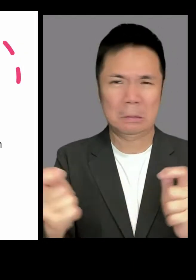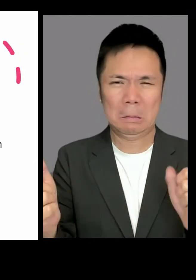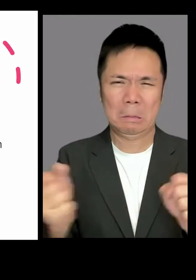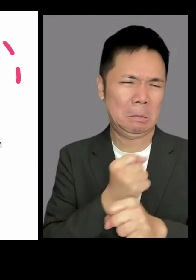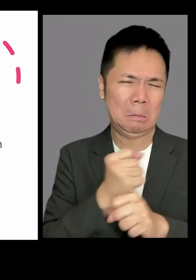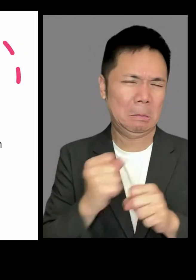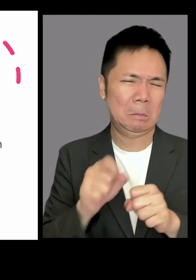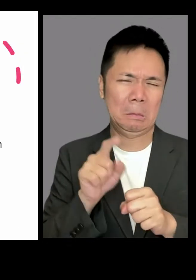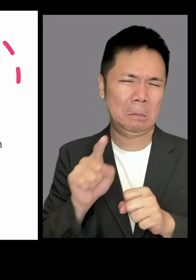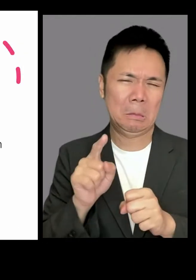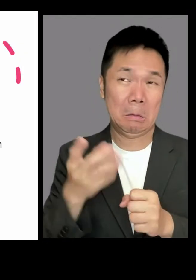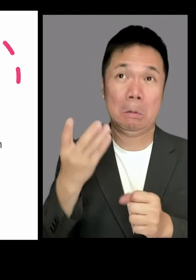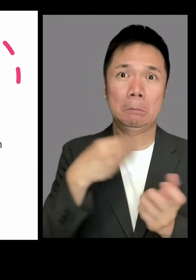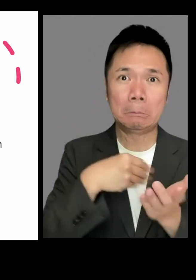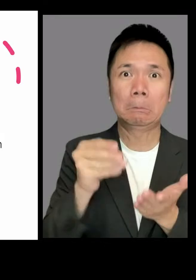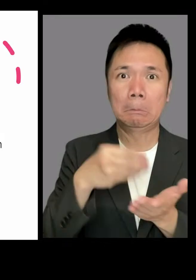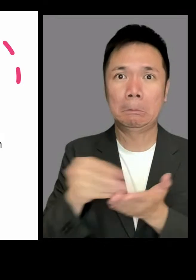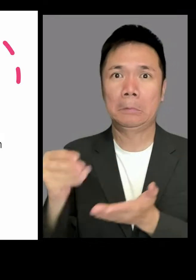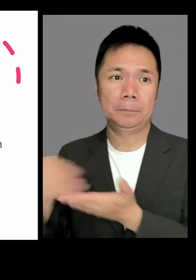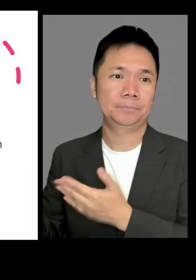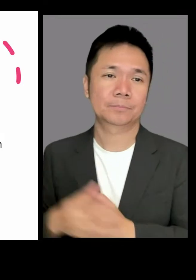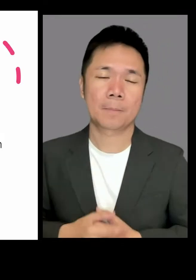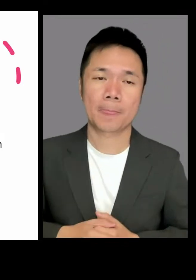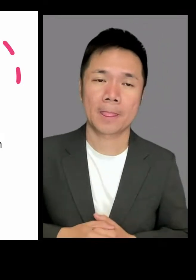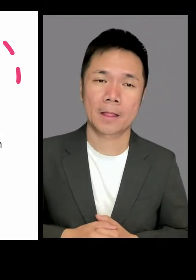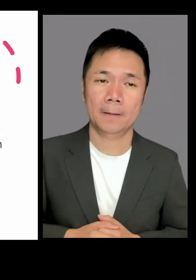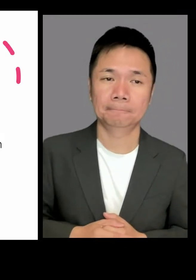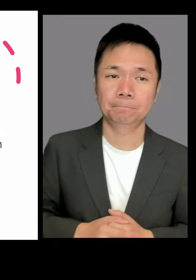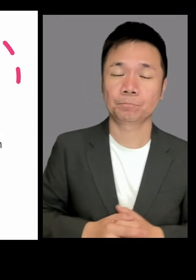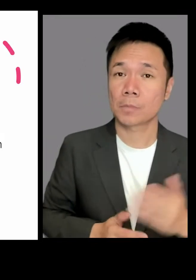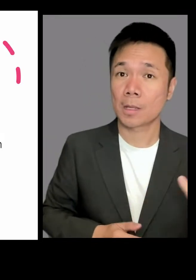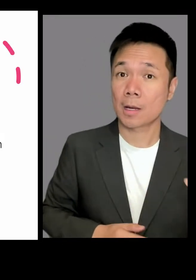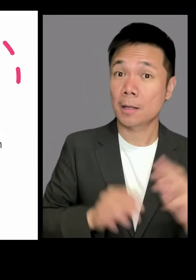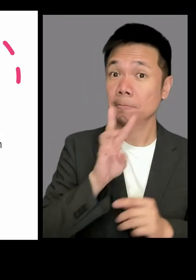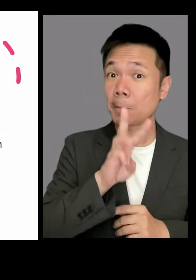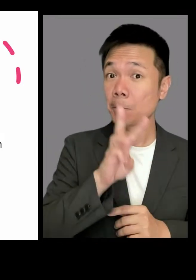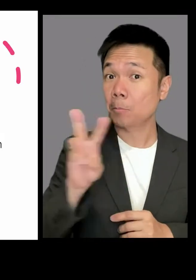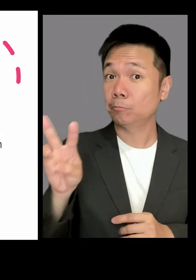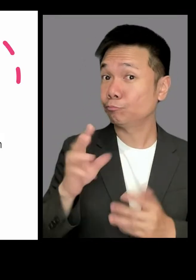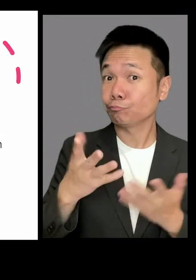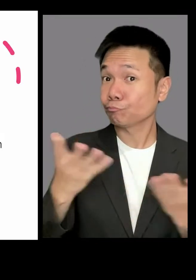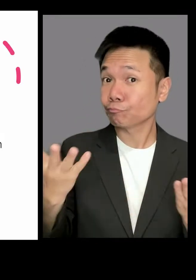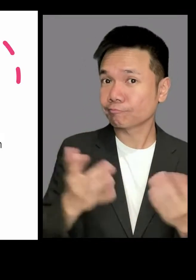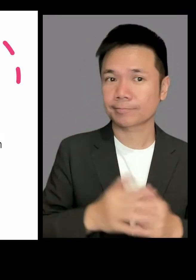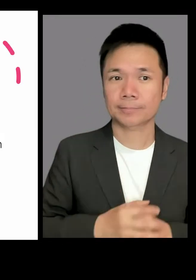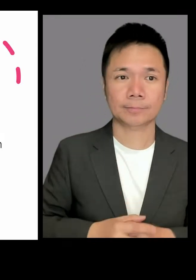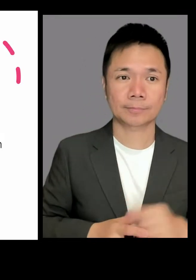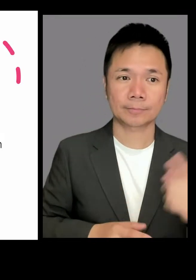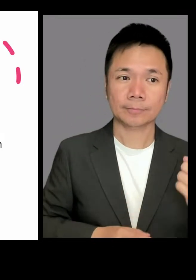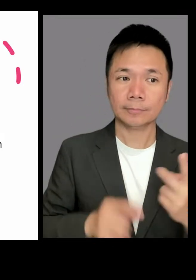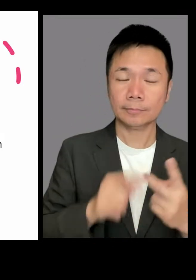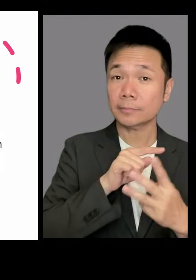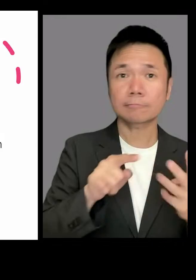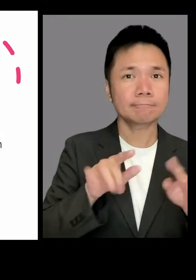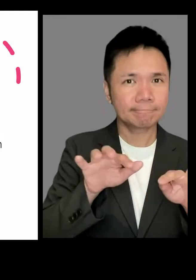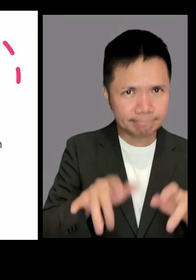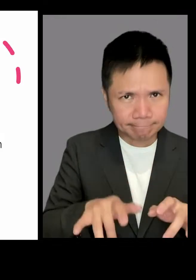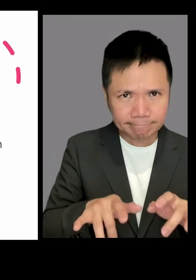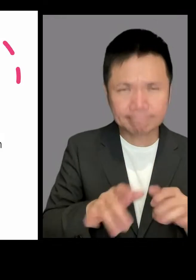let's just go over briefly how web browsers work. How do you see content on the web?